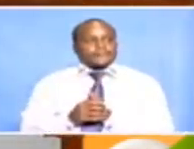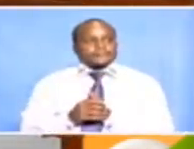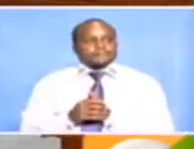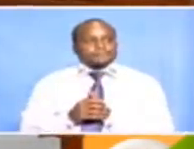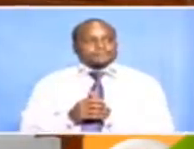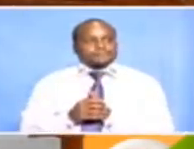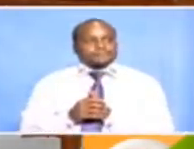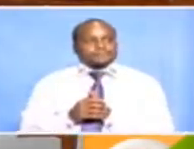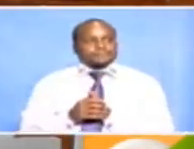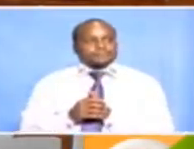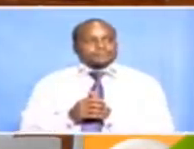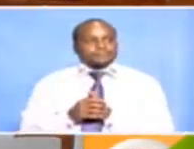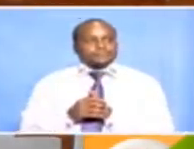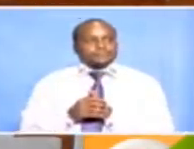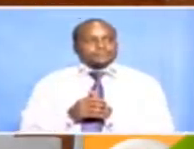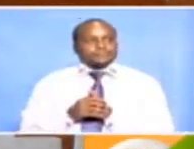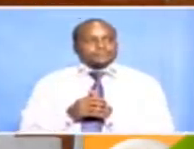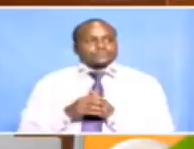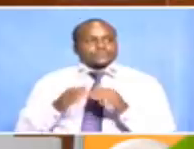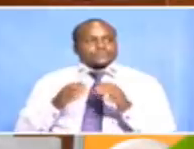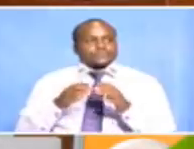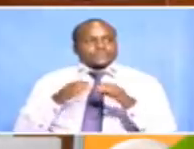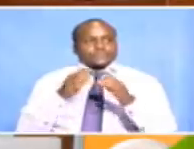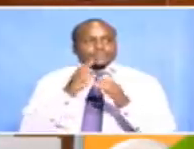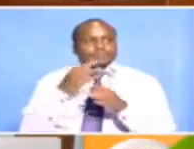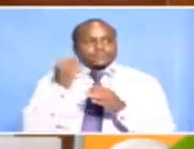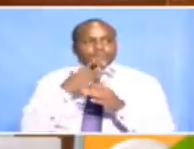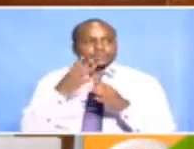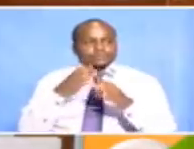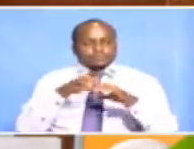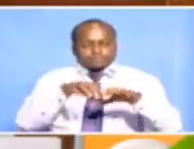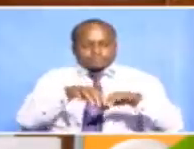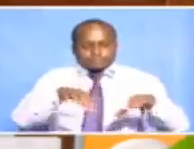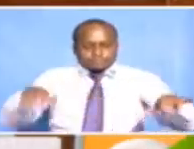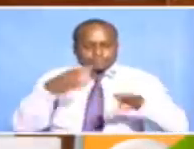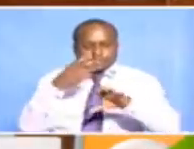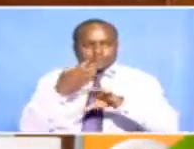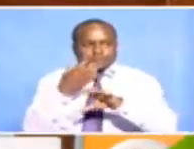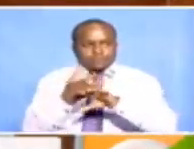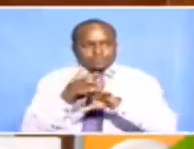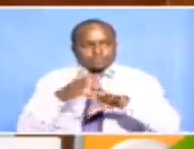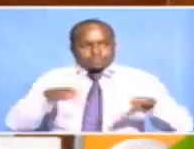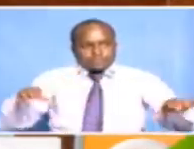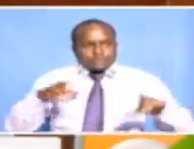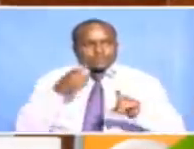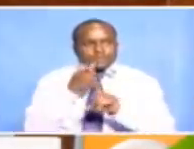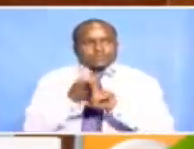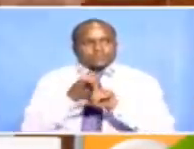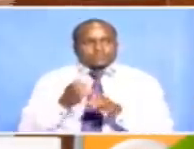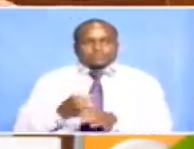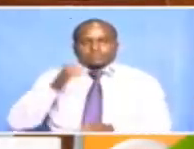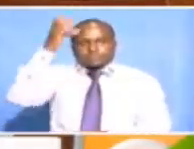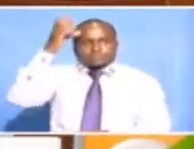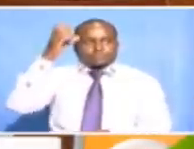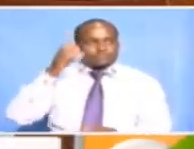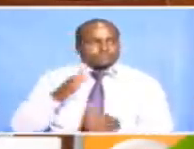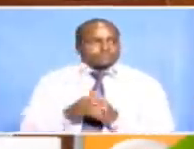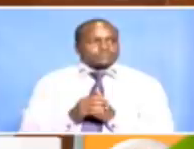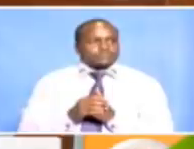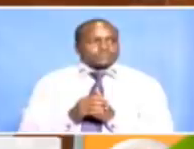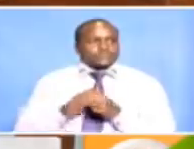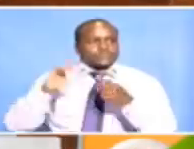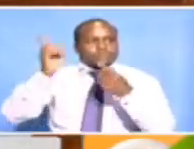do a beautiful slab, concrete, I mean metal post, green mabati dumu mzuri,